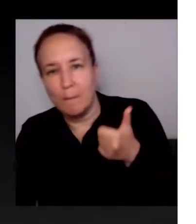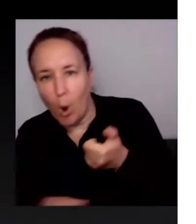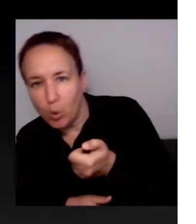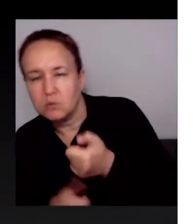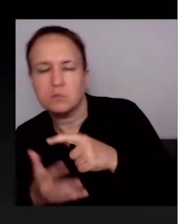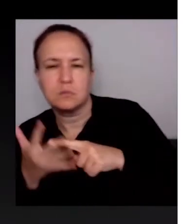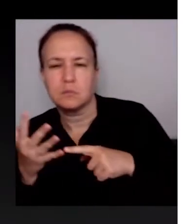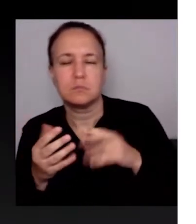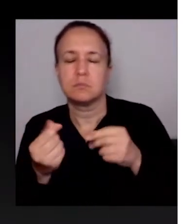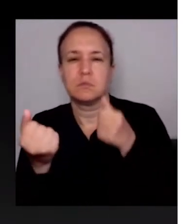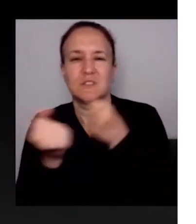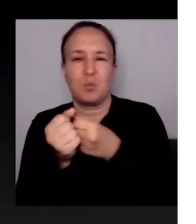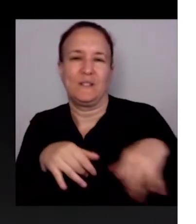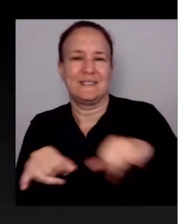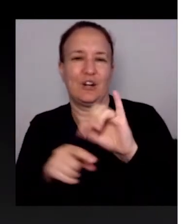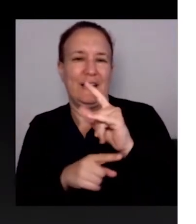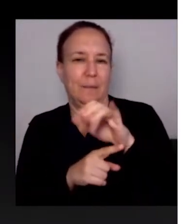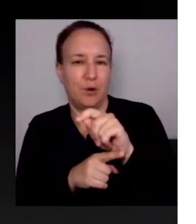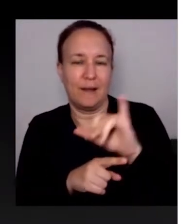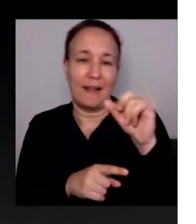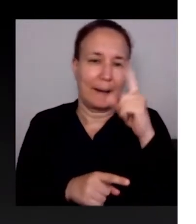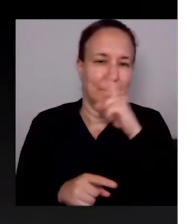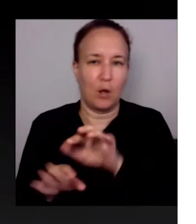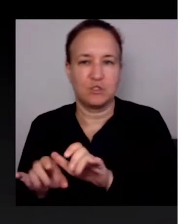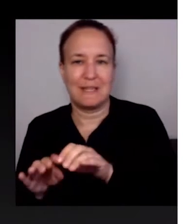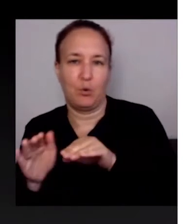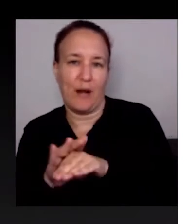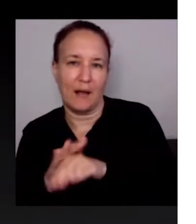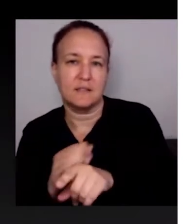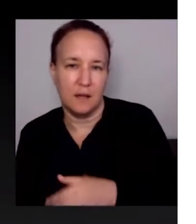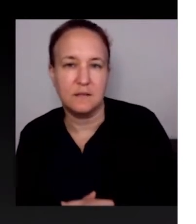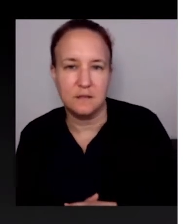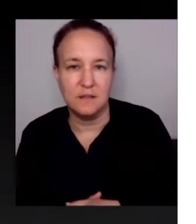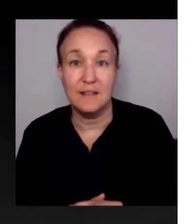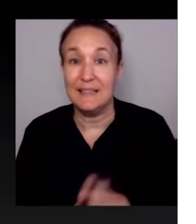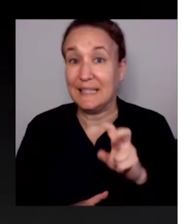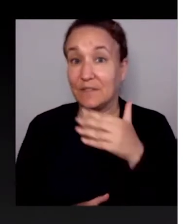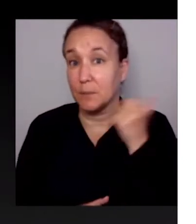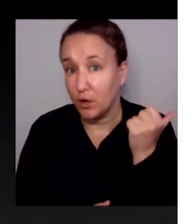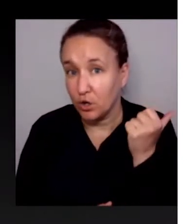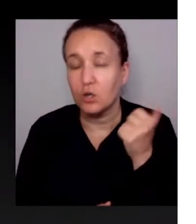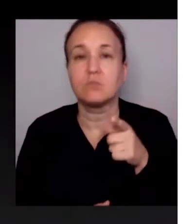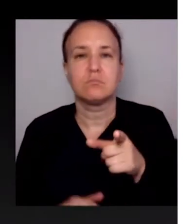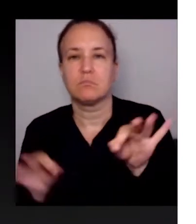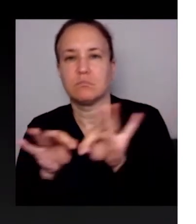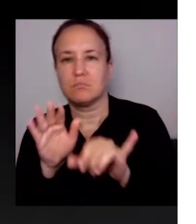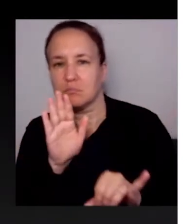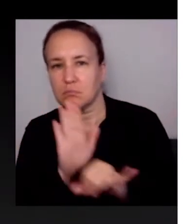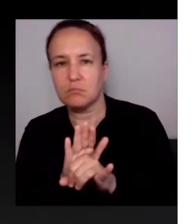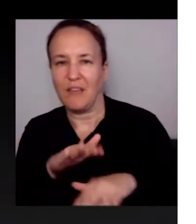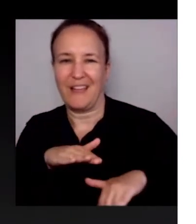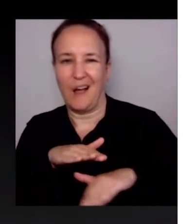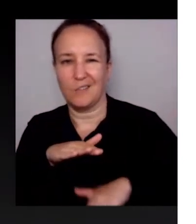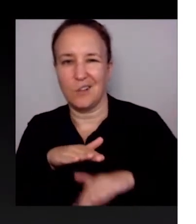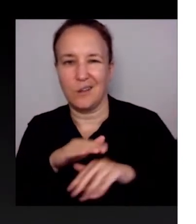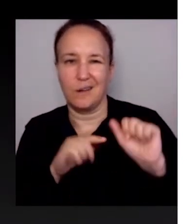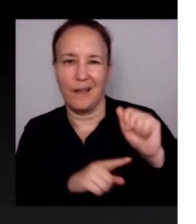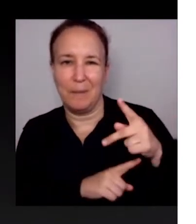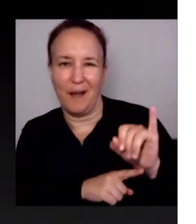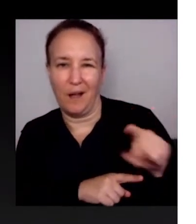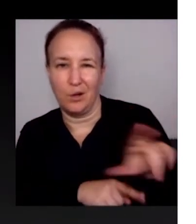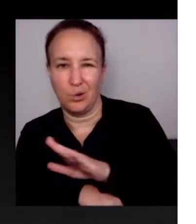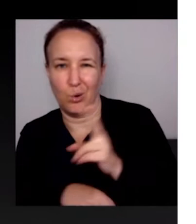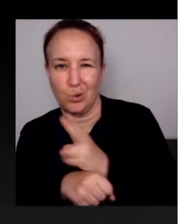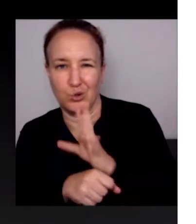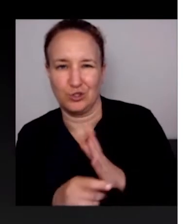standard inputs like mouse and keyboard access. Even better is to identify the underlying API that your users interface